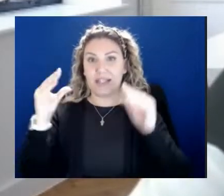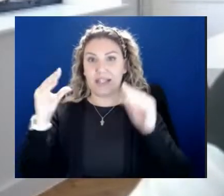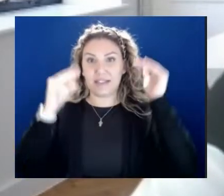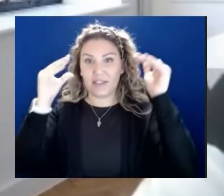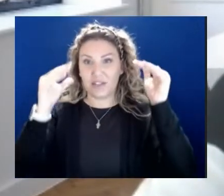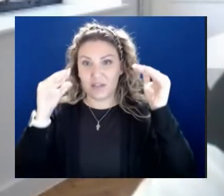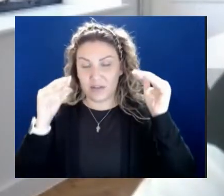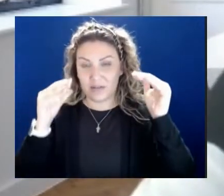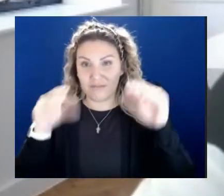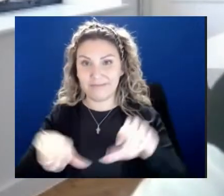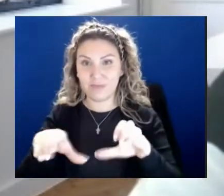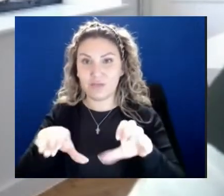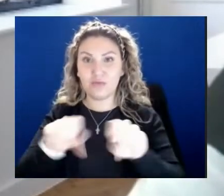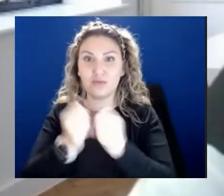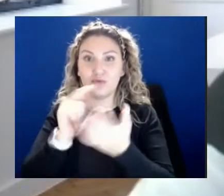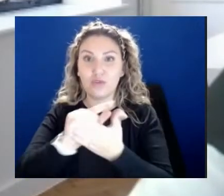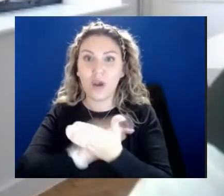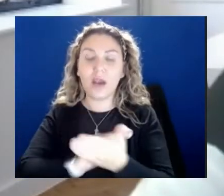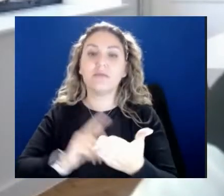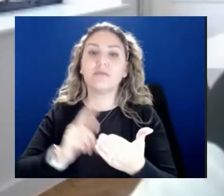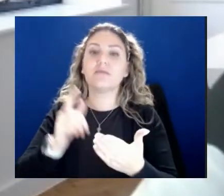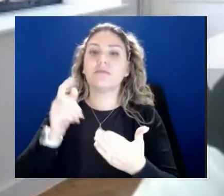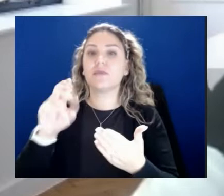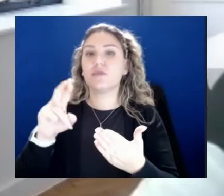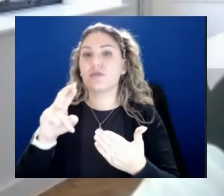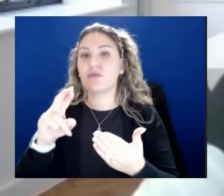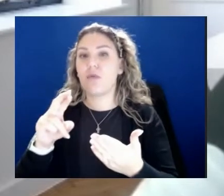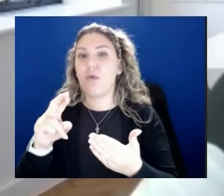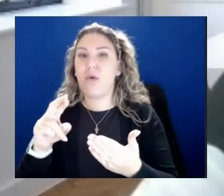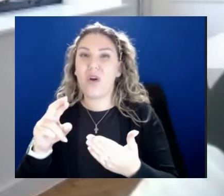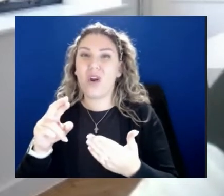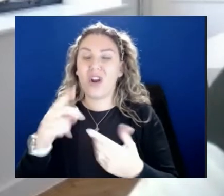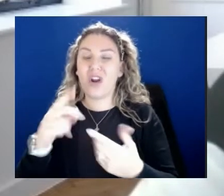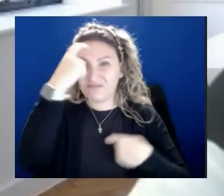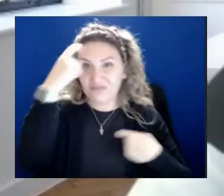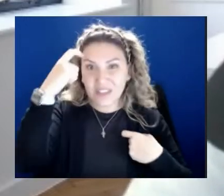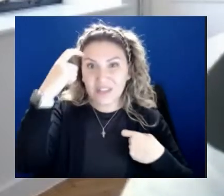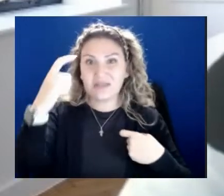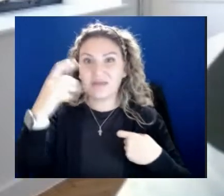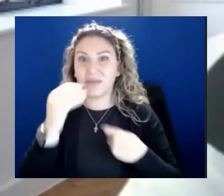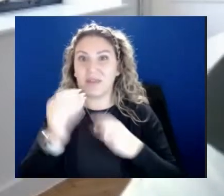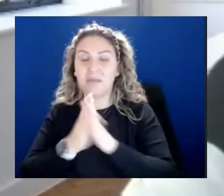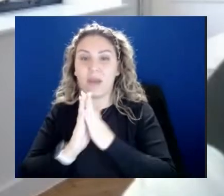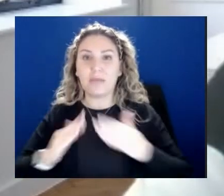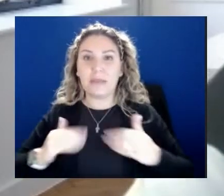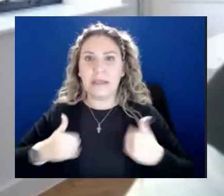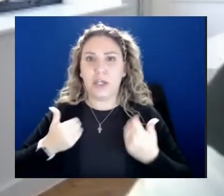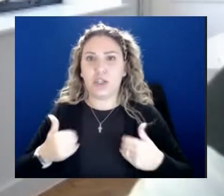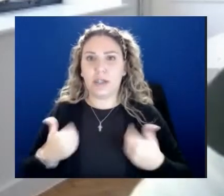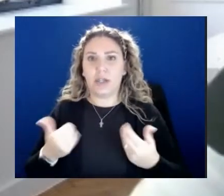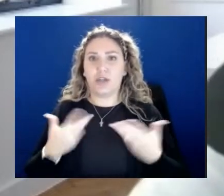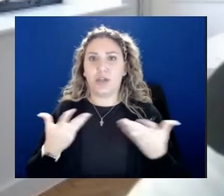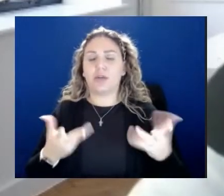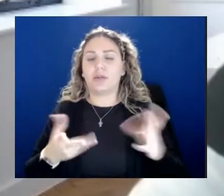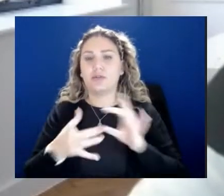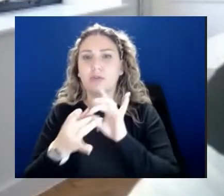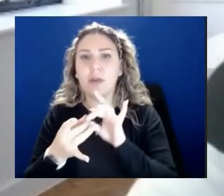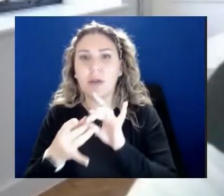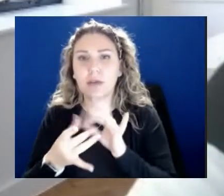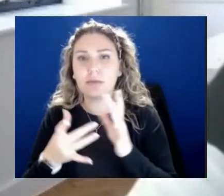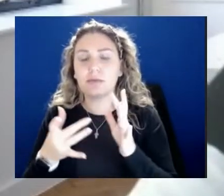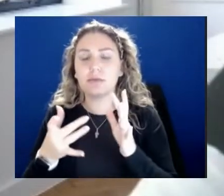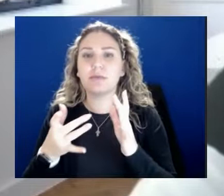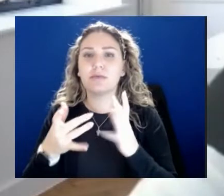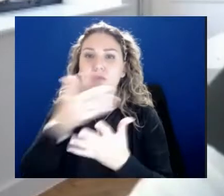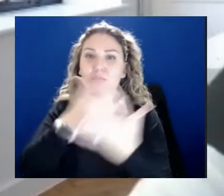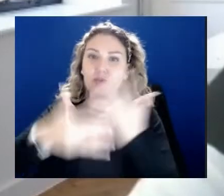perpetrating crimes, those who are victims of crime, are getting younger and younger. And it kind of goes to what Dr. Danielle said as it relates to social